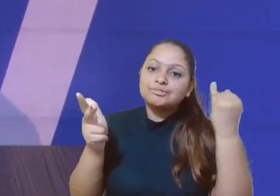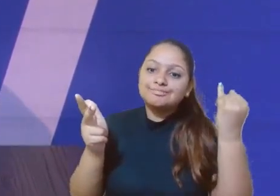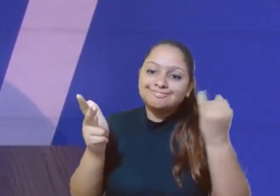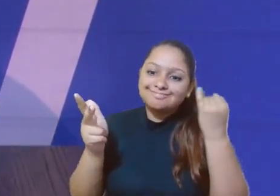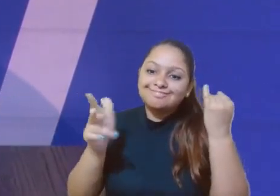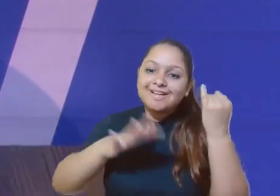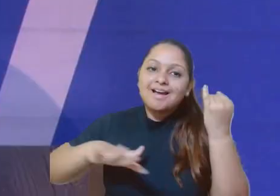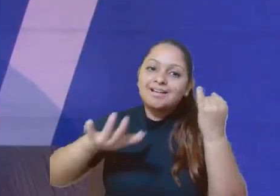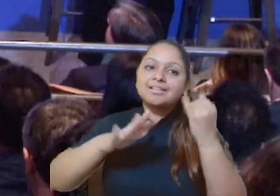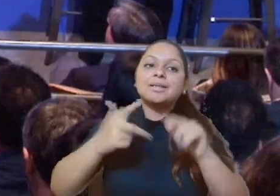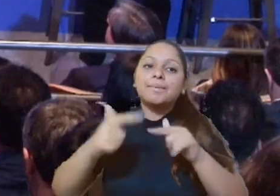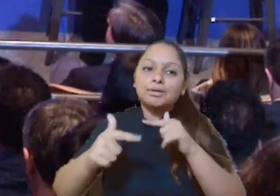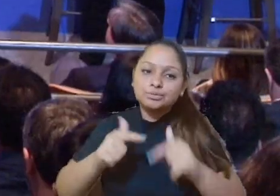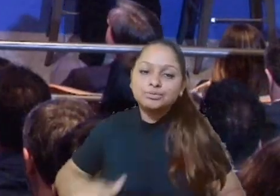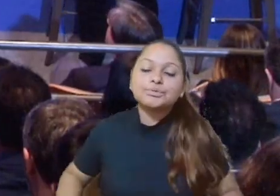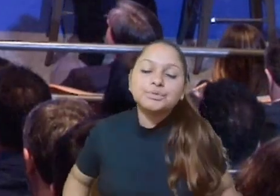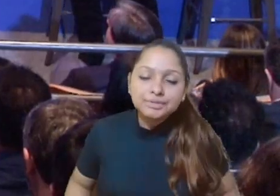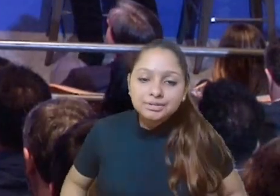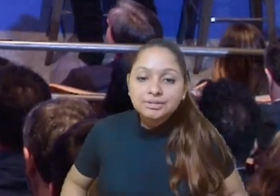work.